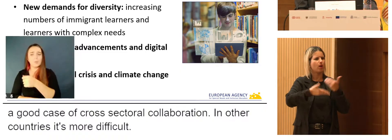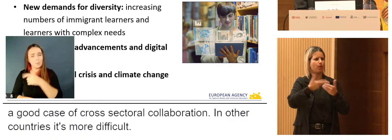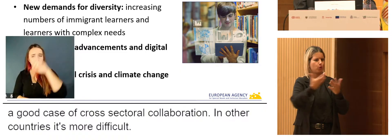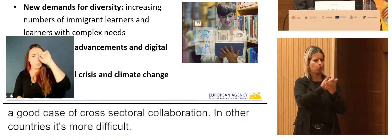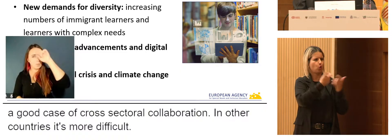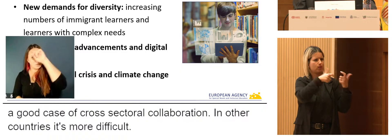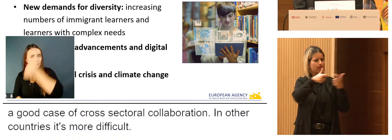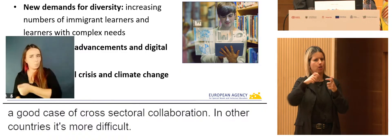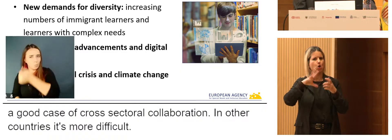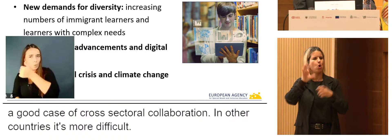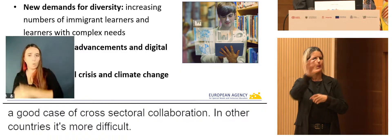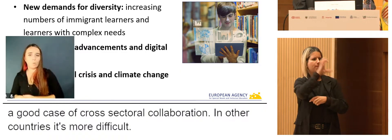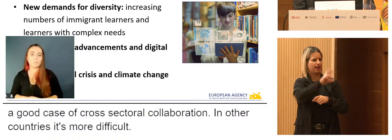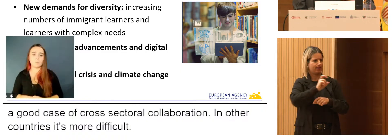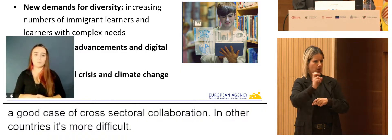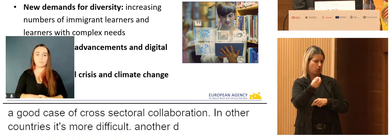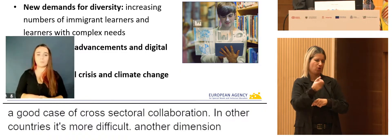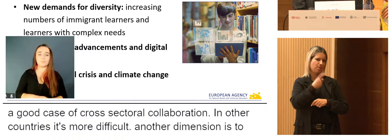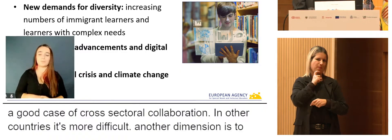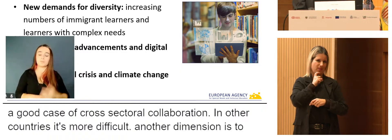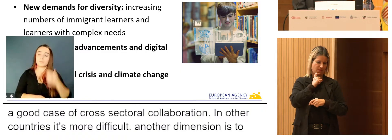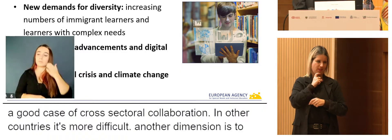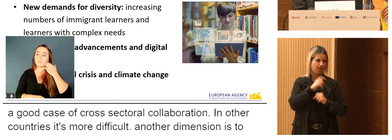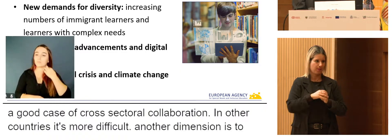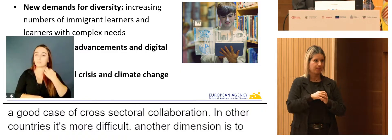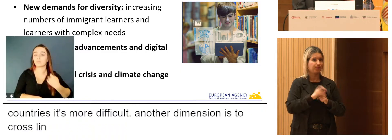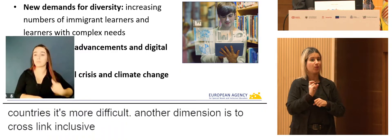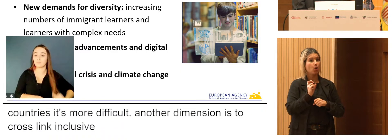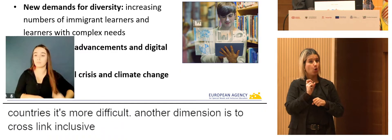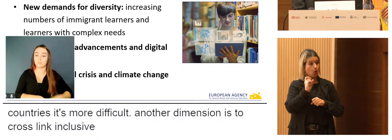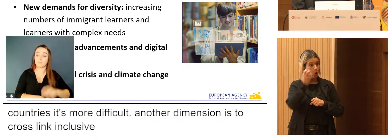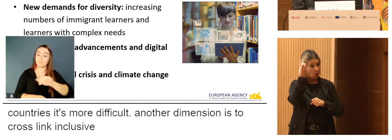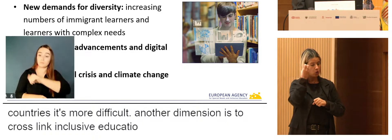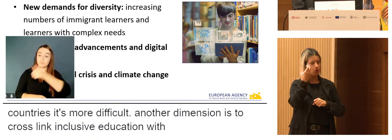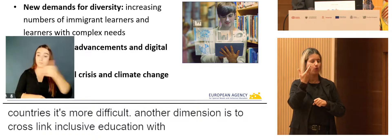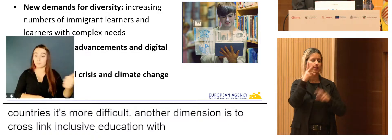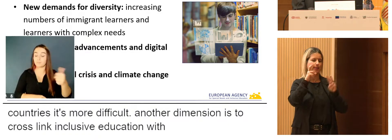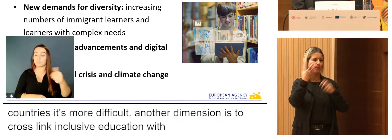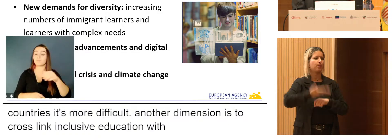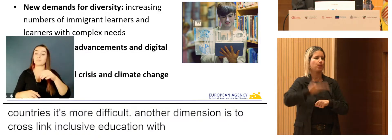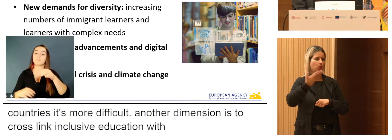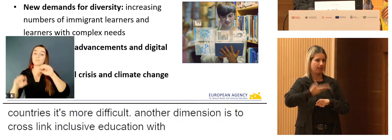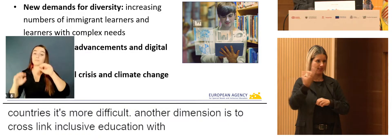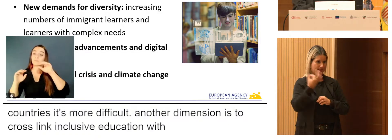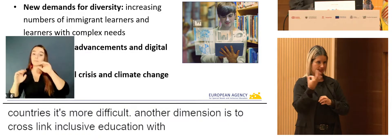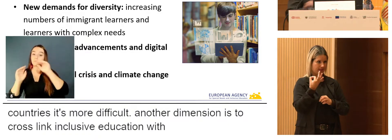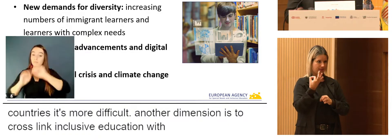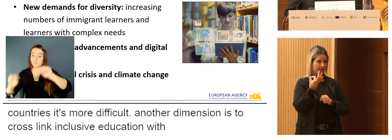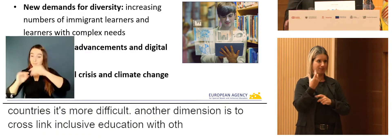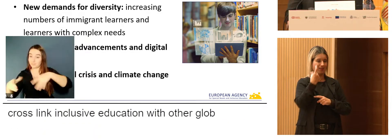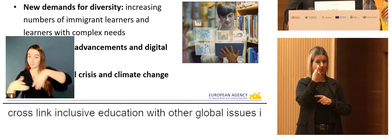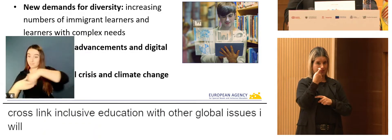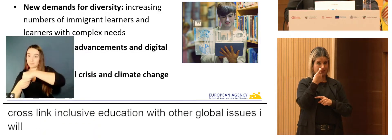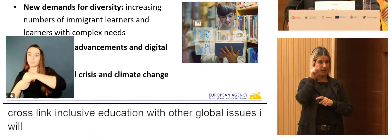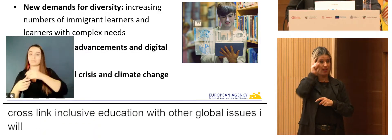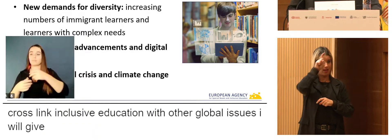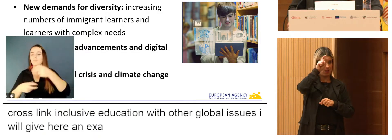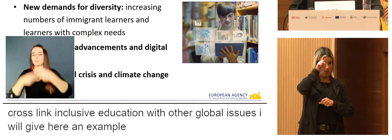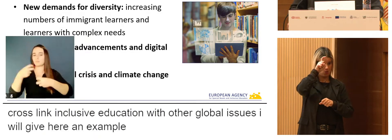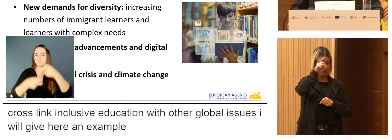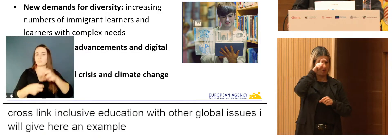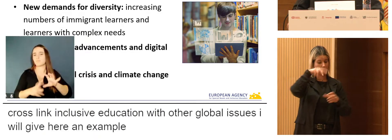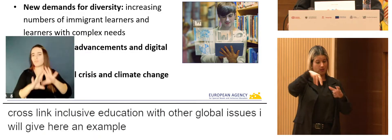Another dimension is to cross-link inclusive education with other global issues. I will give here an example of